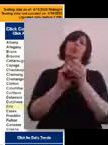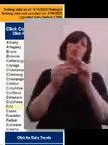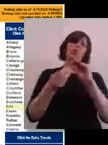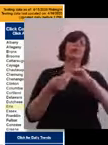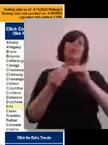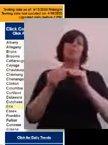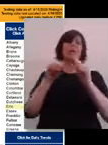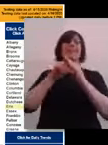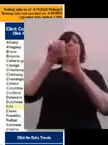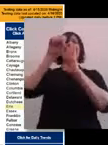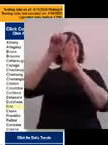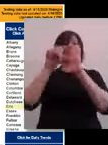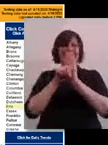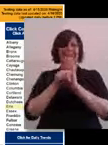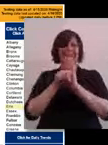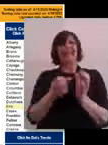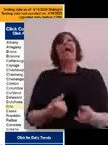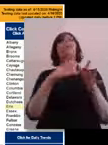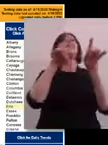tested, and that's that